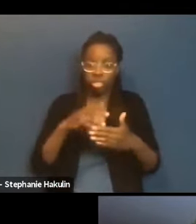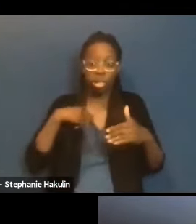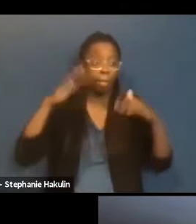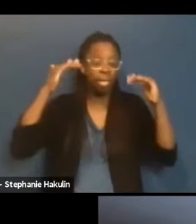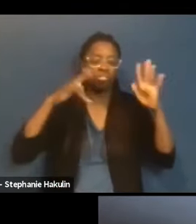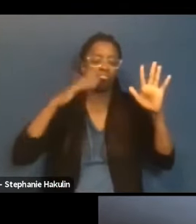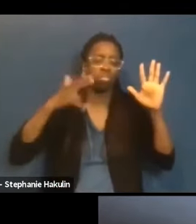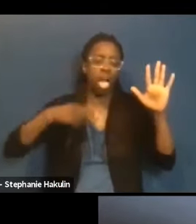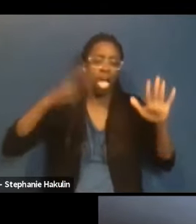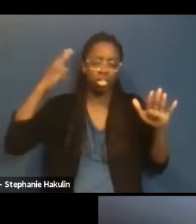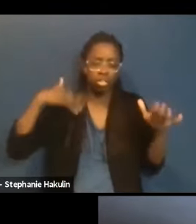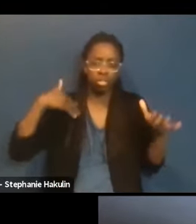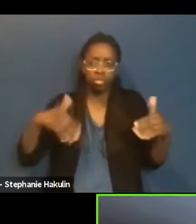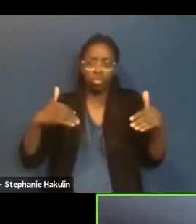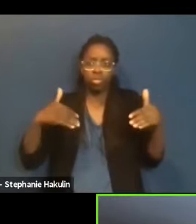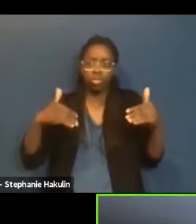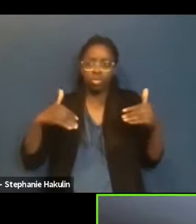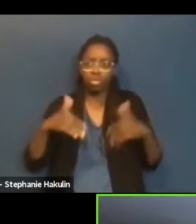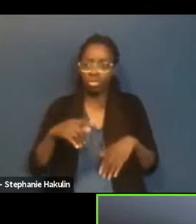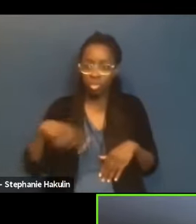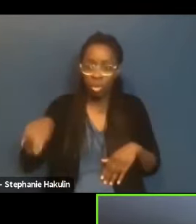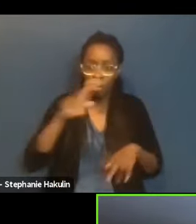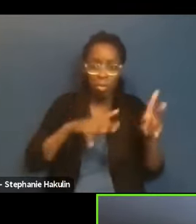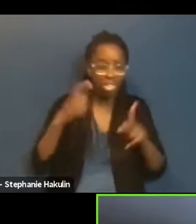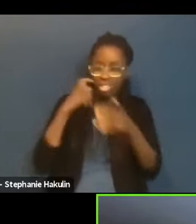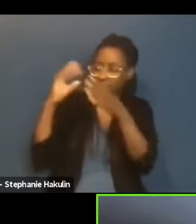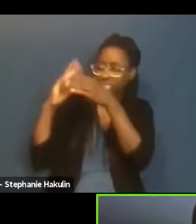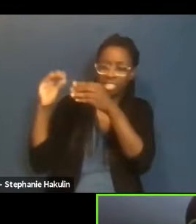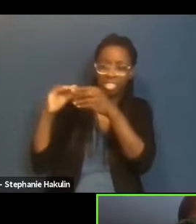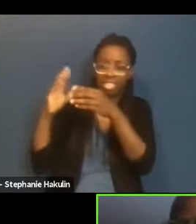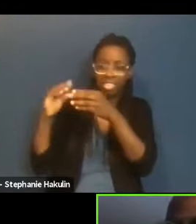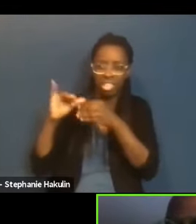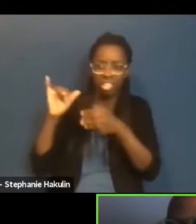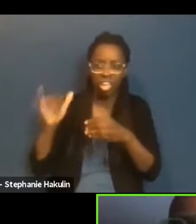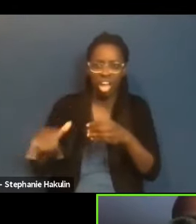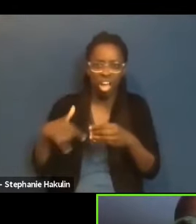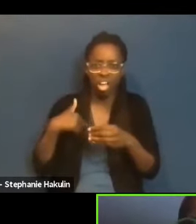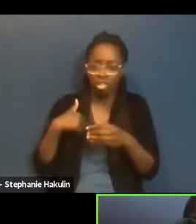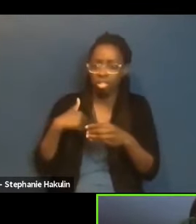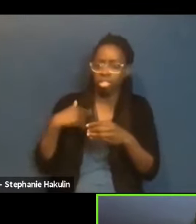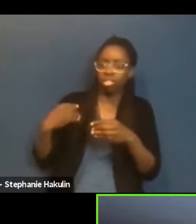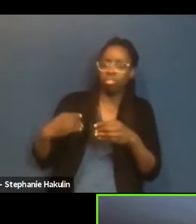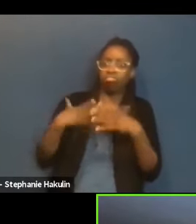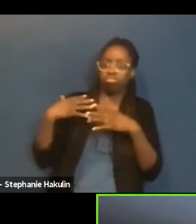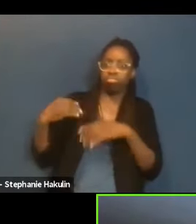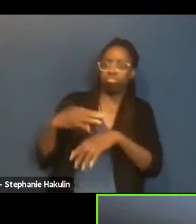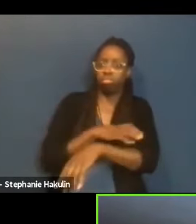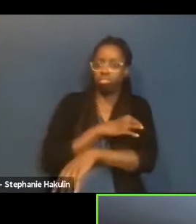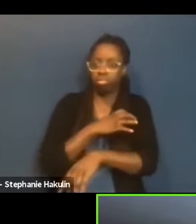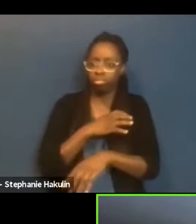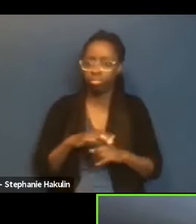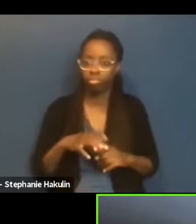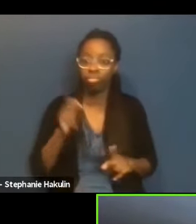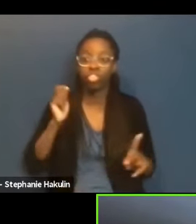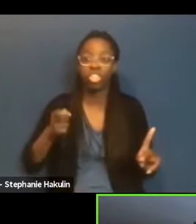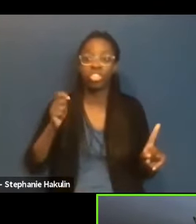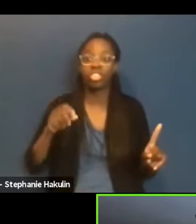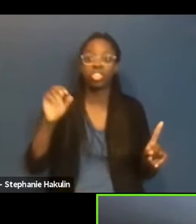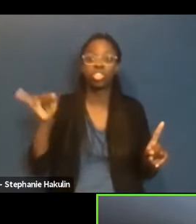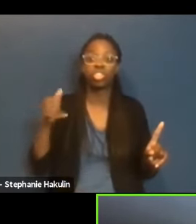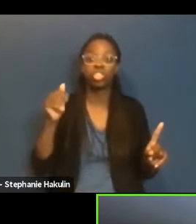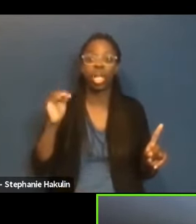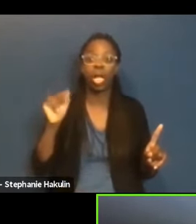calibration poet, the incredible feature from our judge, Jasmine Manns, and then these first two poets in the slam.